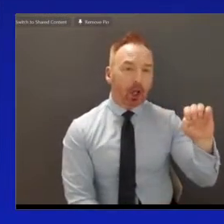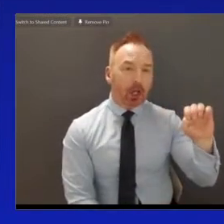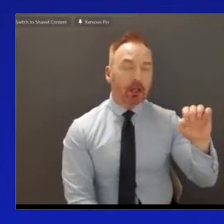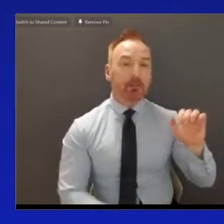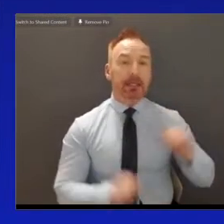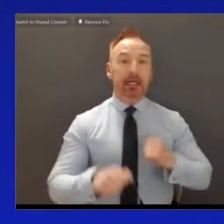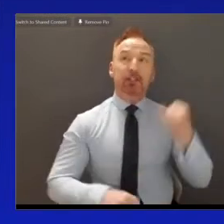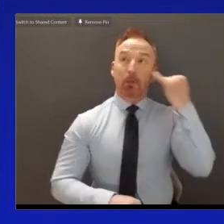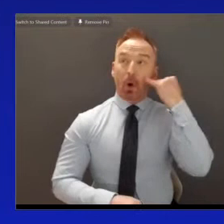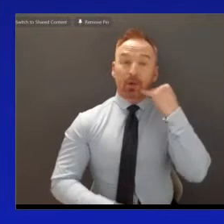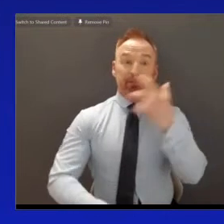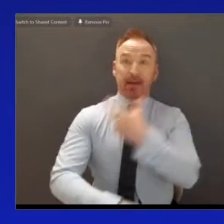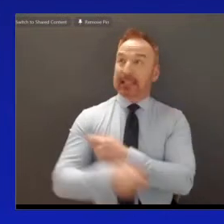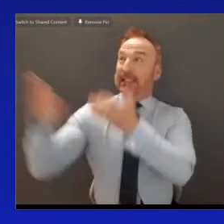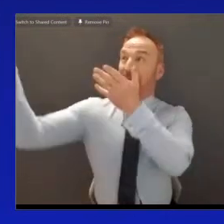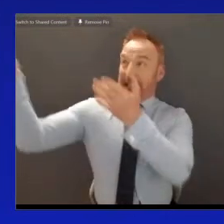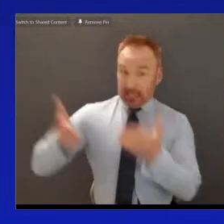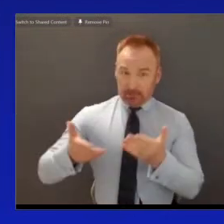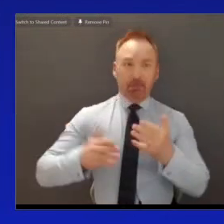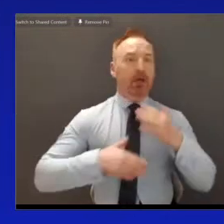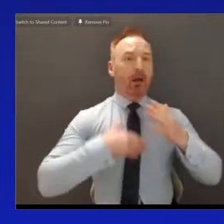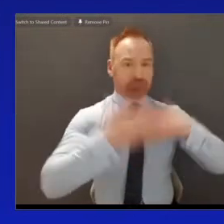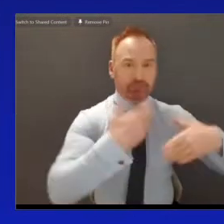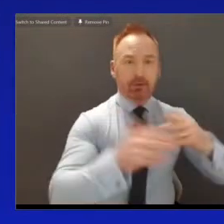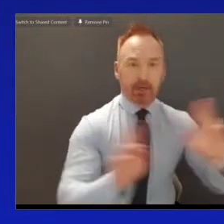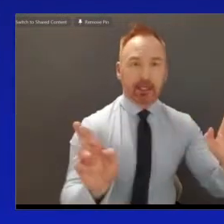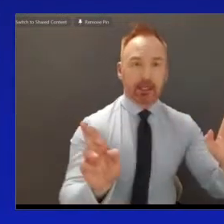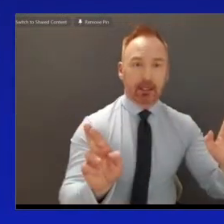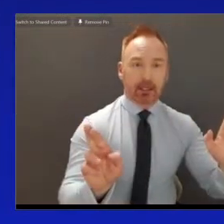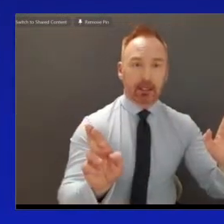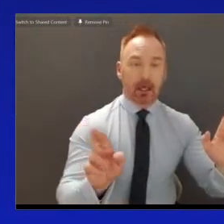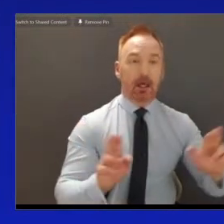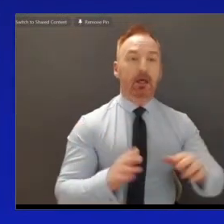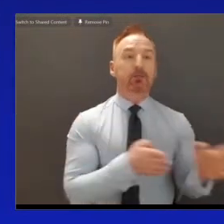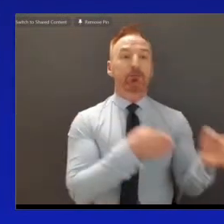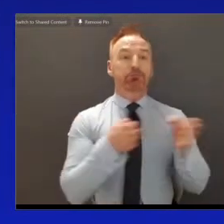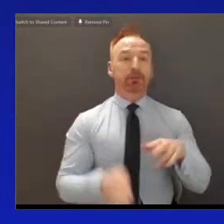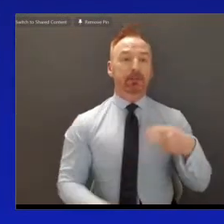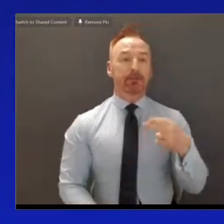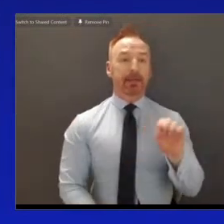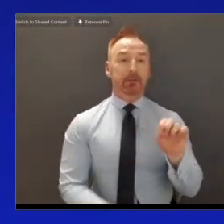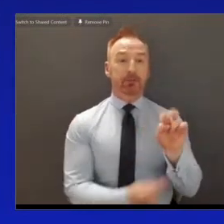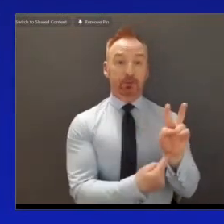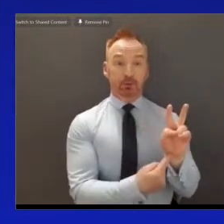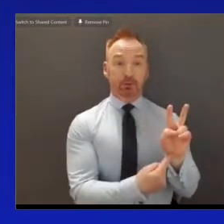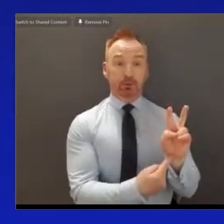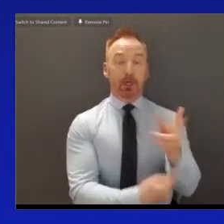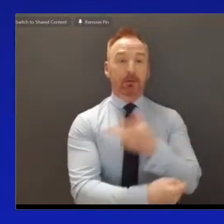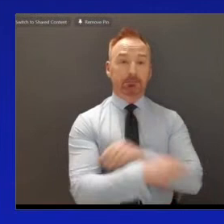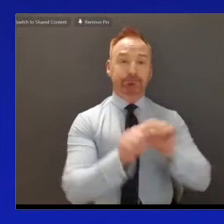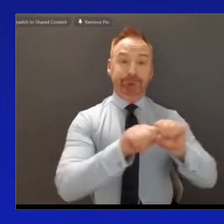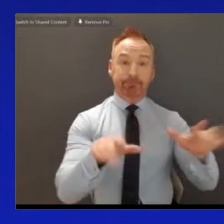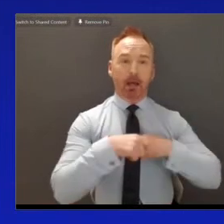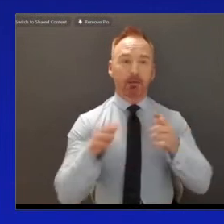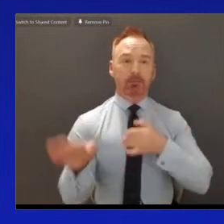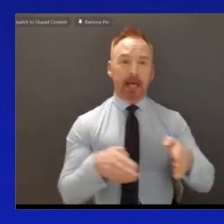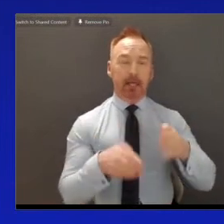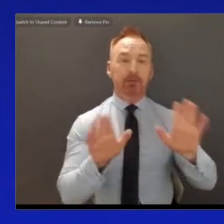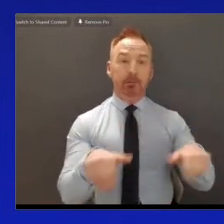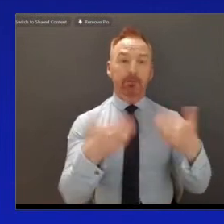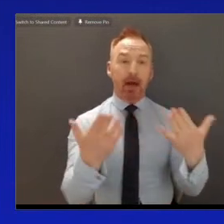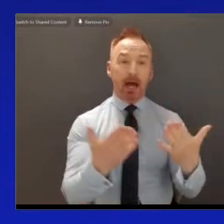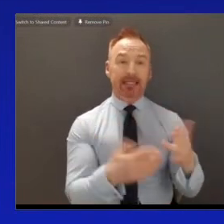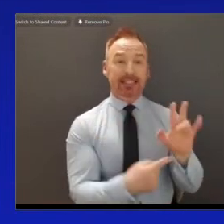supply as soon as it comes in. When we move into phase 2 of vaccine distribution, our plan is to offer up 7